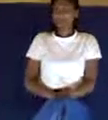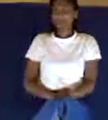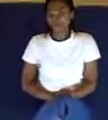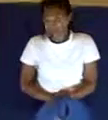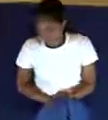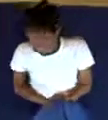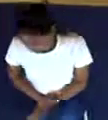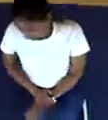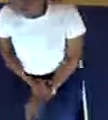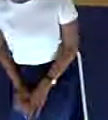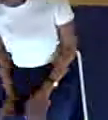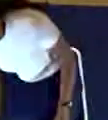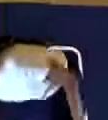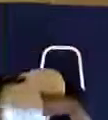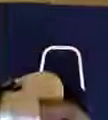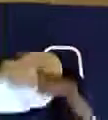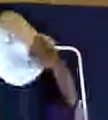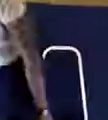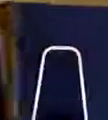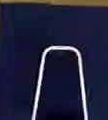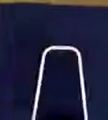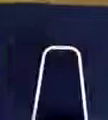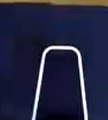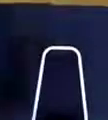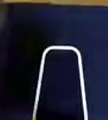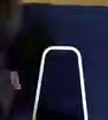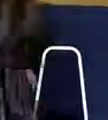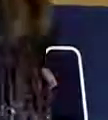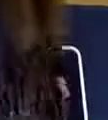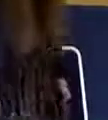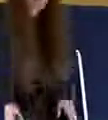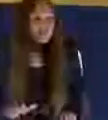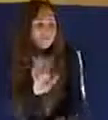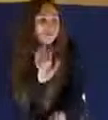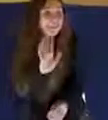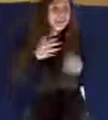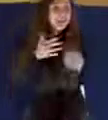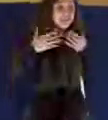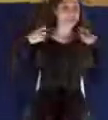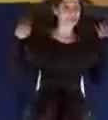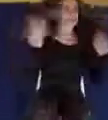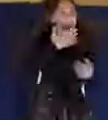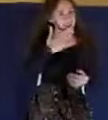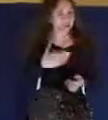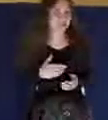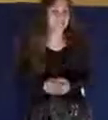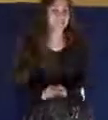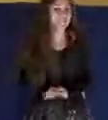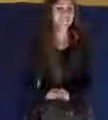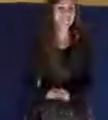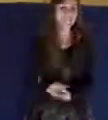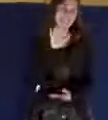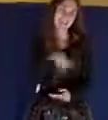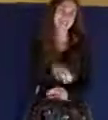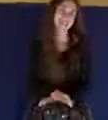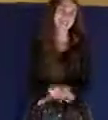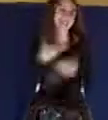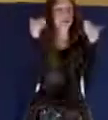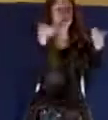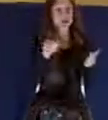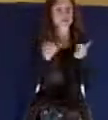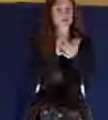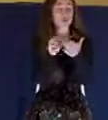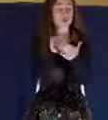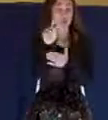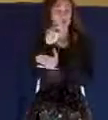Would you take your Bibles this morning, and I want you to open to the Old Testament book of Ruth, Ruth chapter number 1. That's going to be